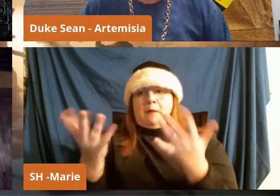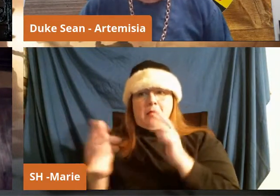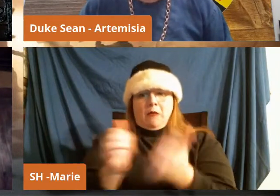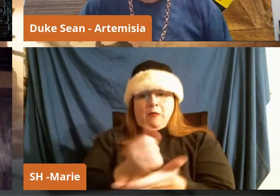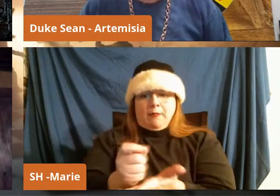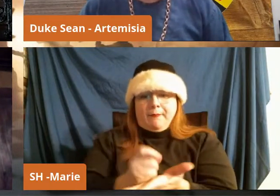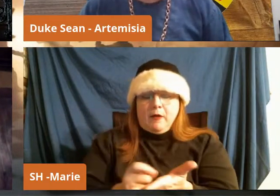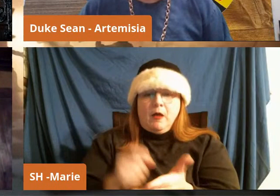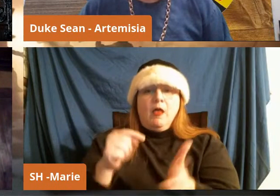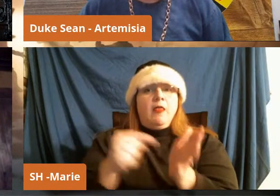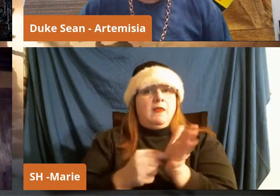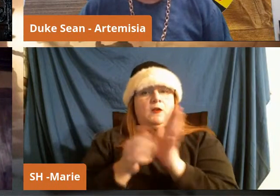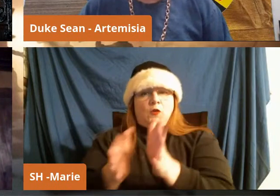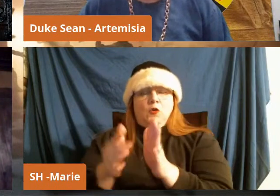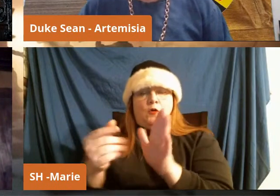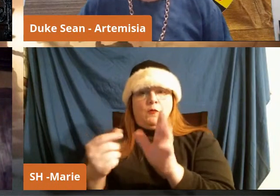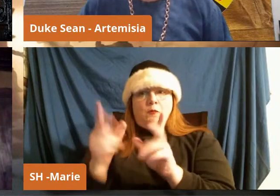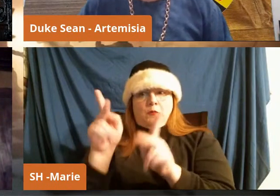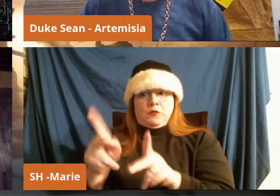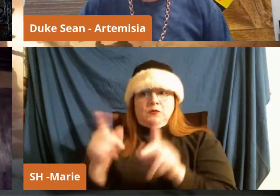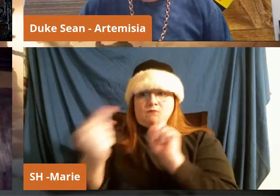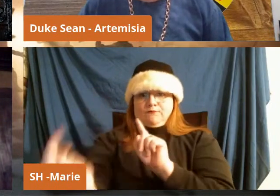like, this is your go-to guy.